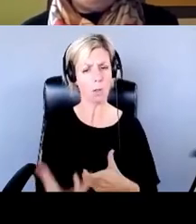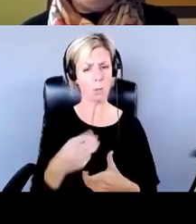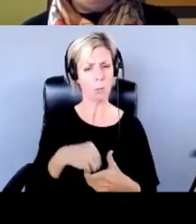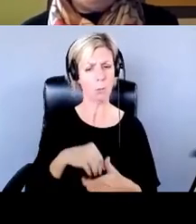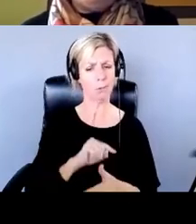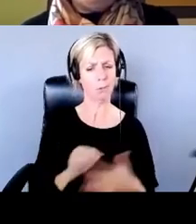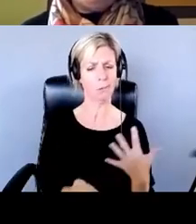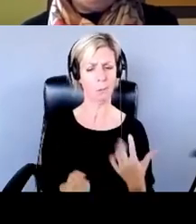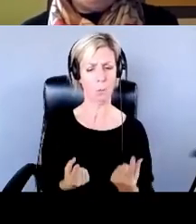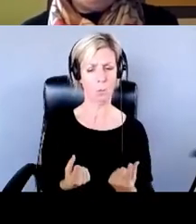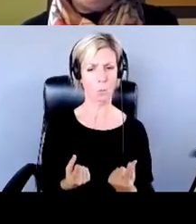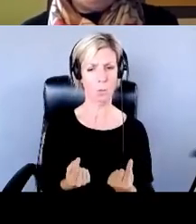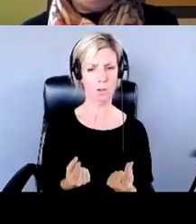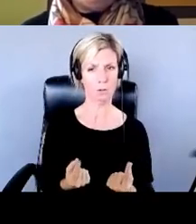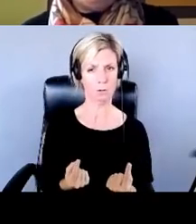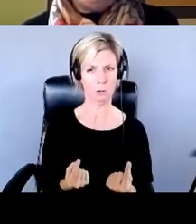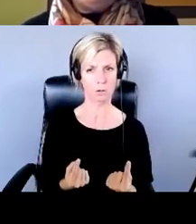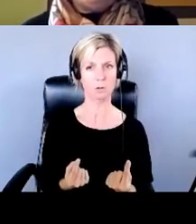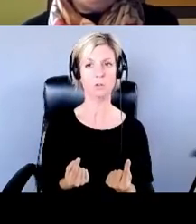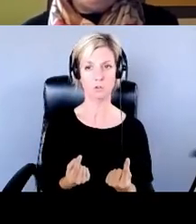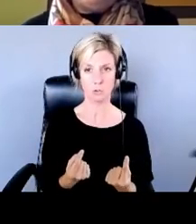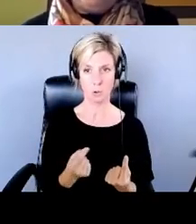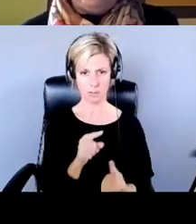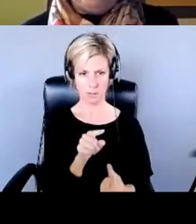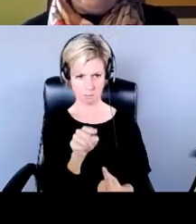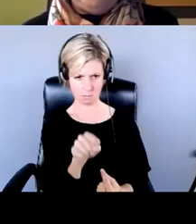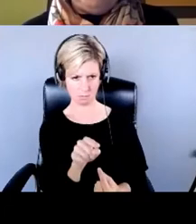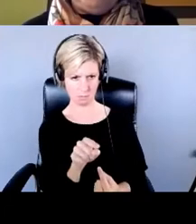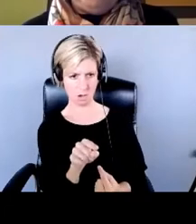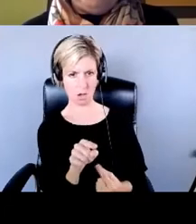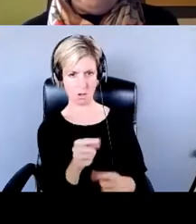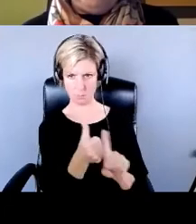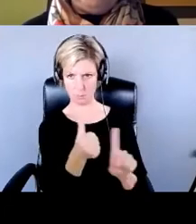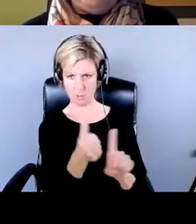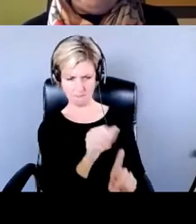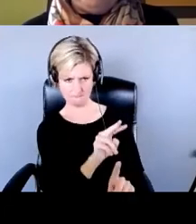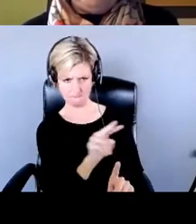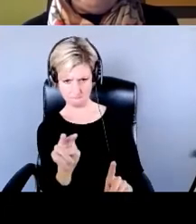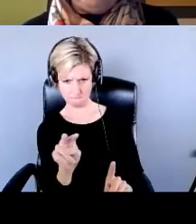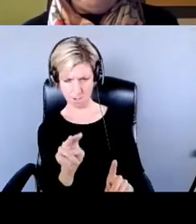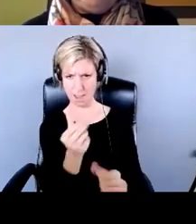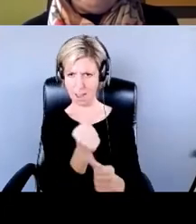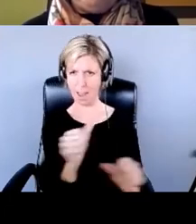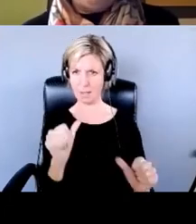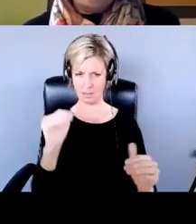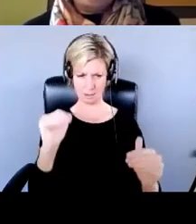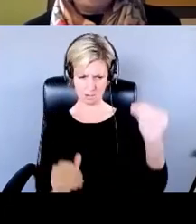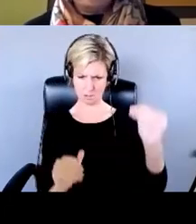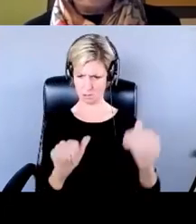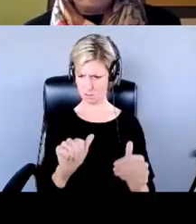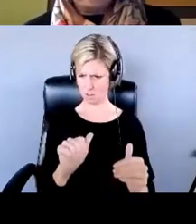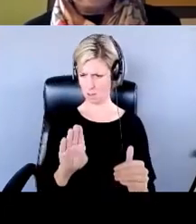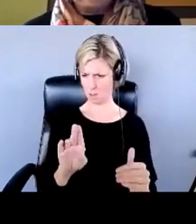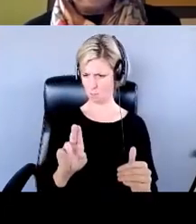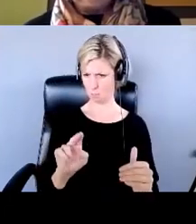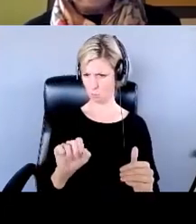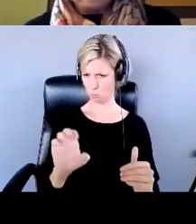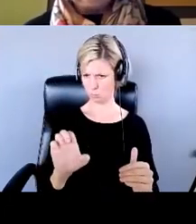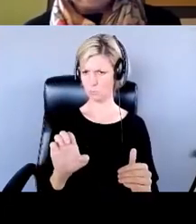added knowledge of what they're looking for or what they're seeing in terms of the person and how they